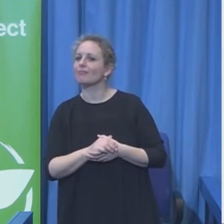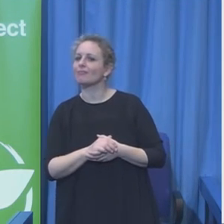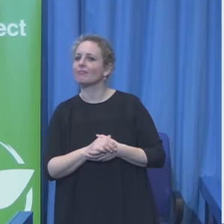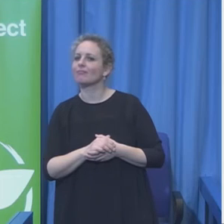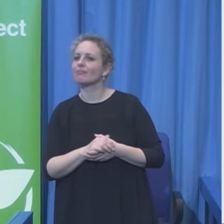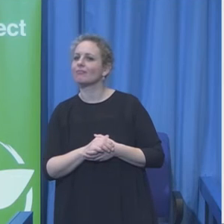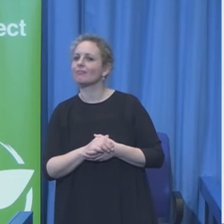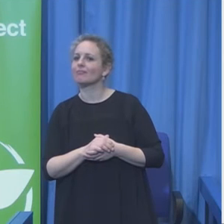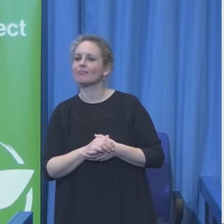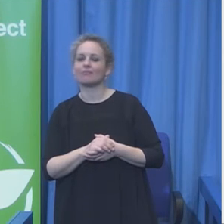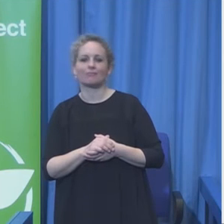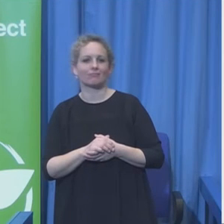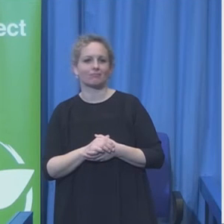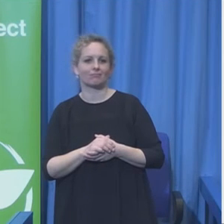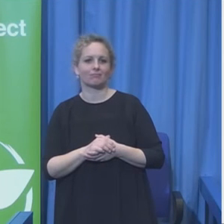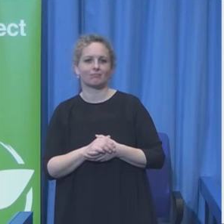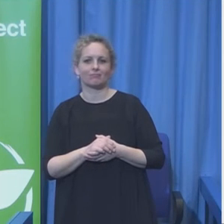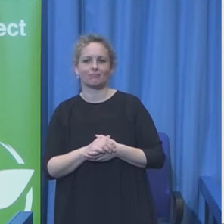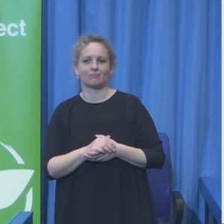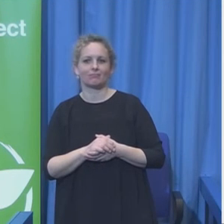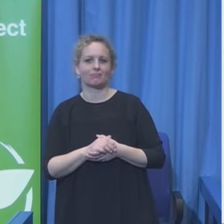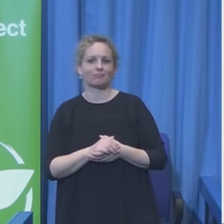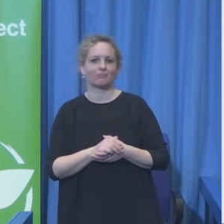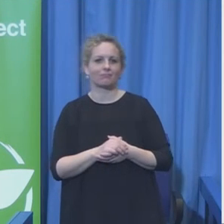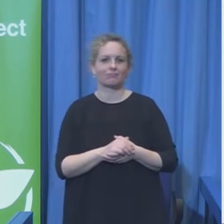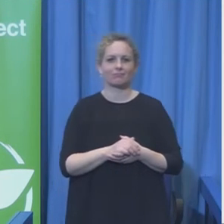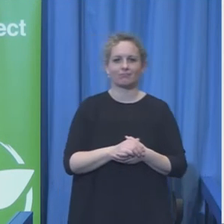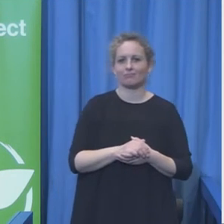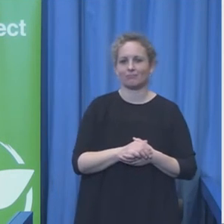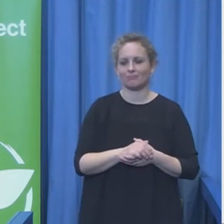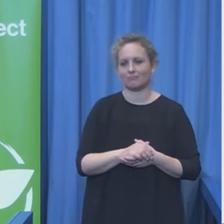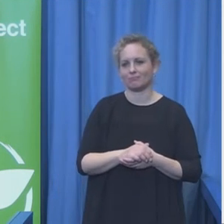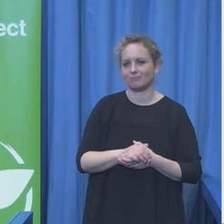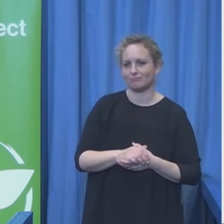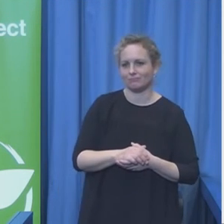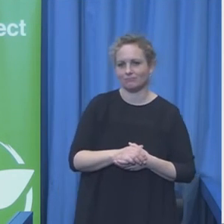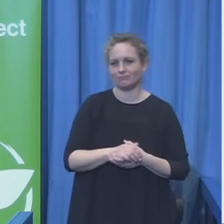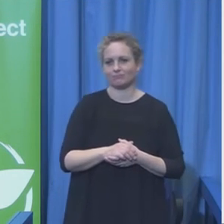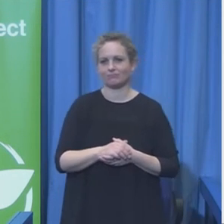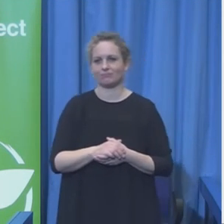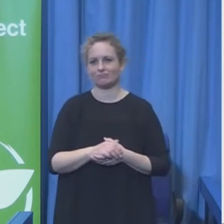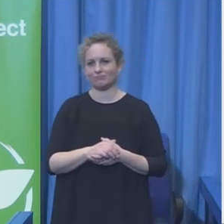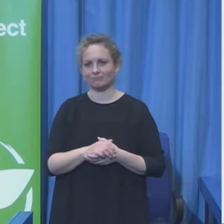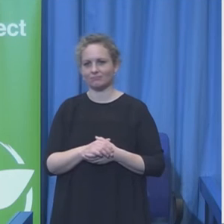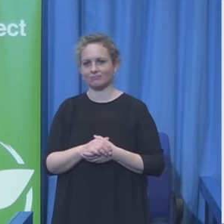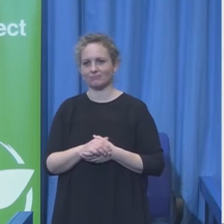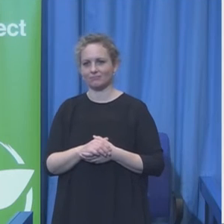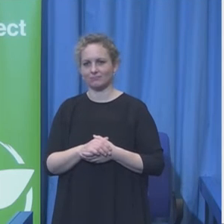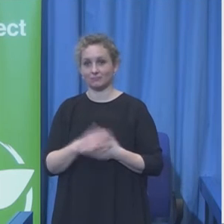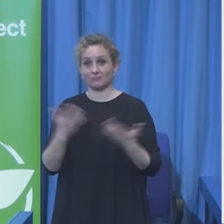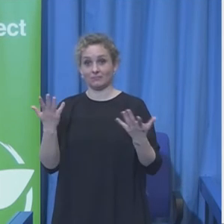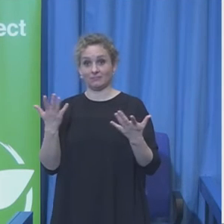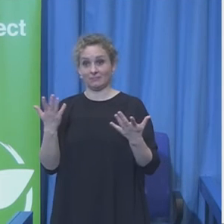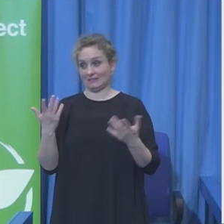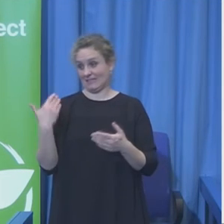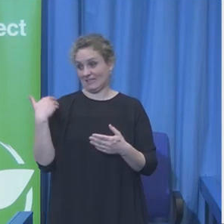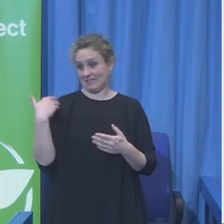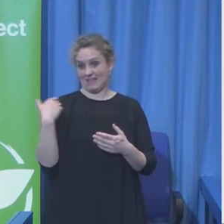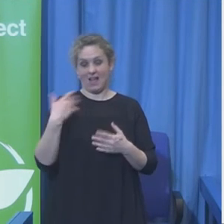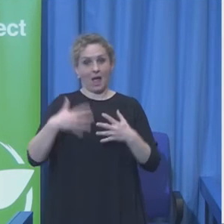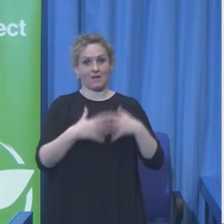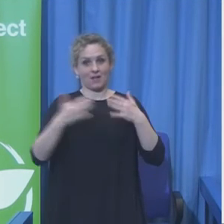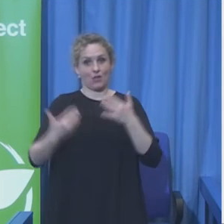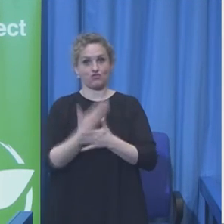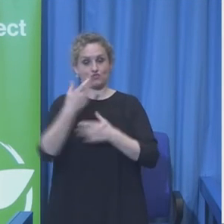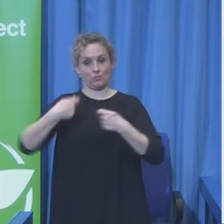And we will remain cautiously optimistic that those jobs will be created, but also that the new labor